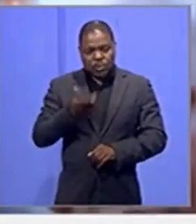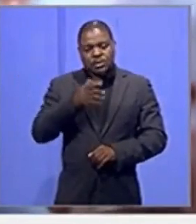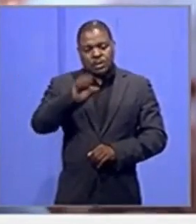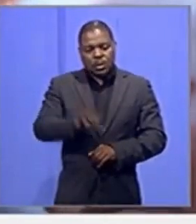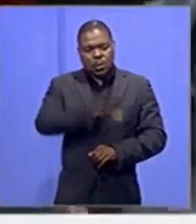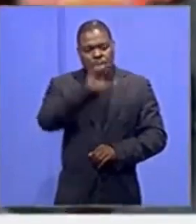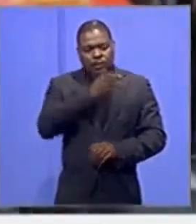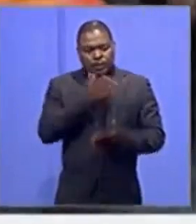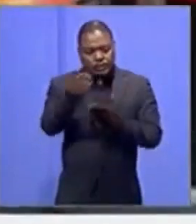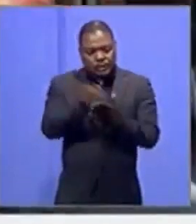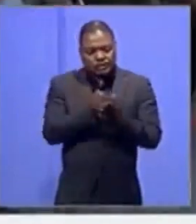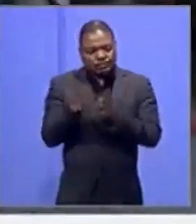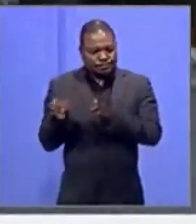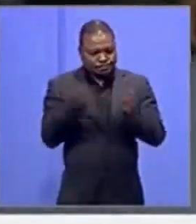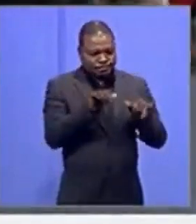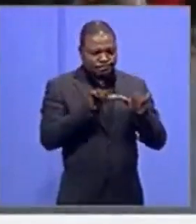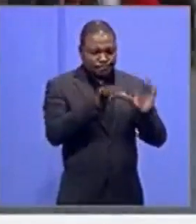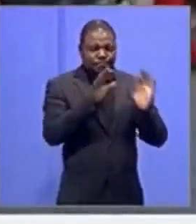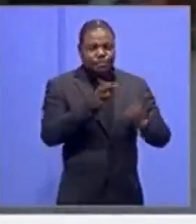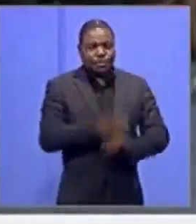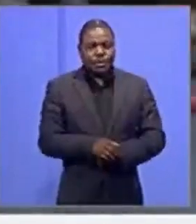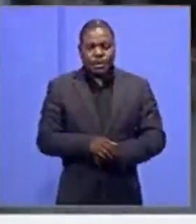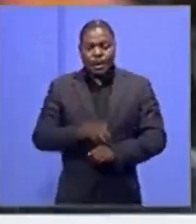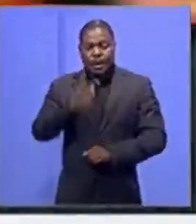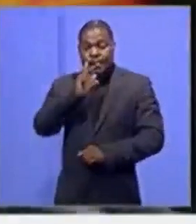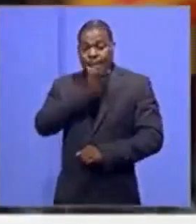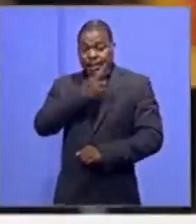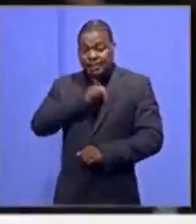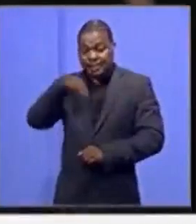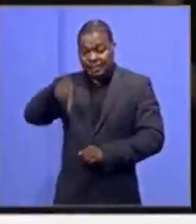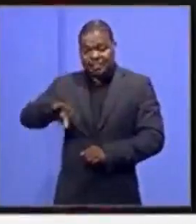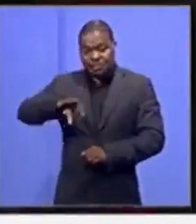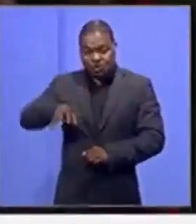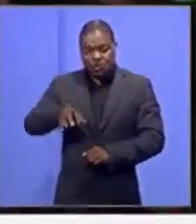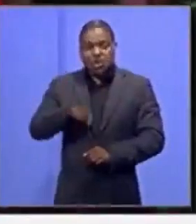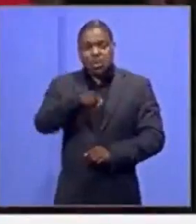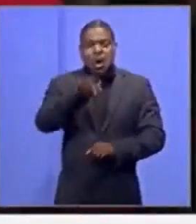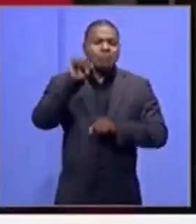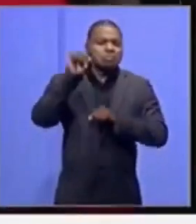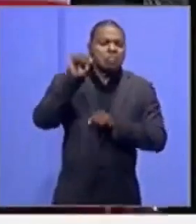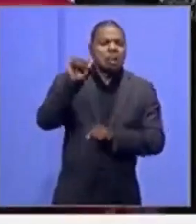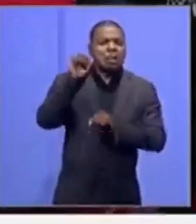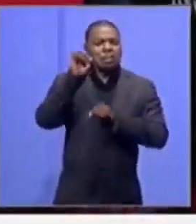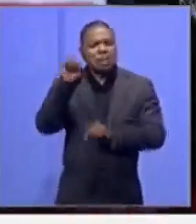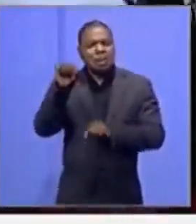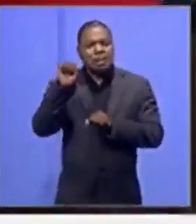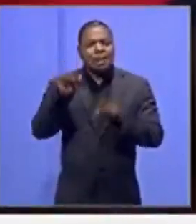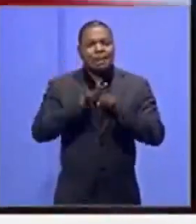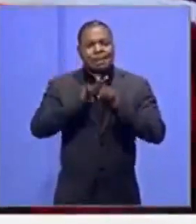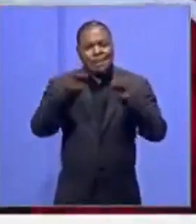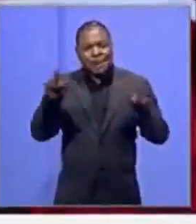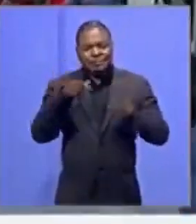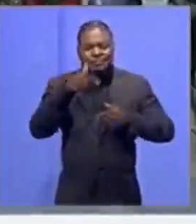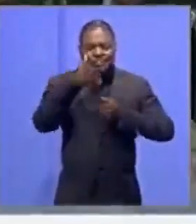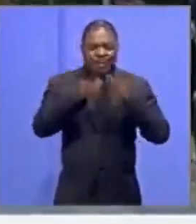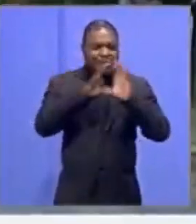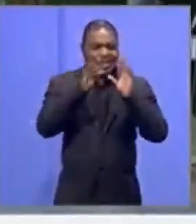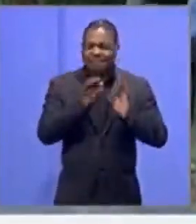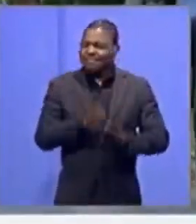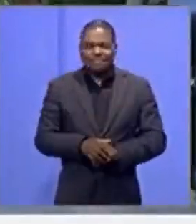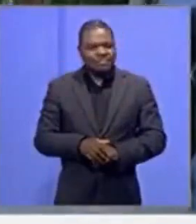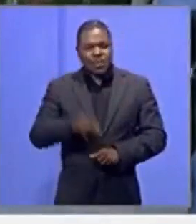proper direction. KwaZulu-Natal mokgatlo o be o dira ditšhupetšo e fela mogwanto wa bona ga se wa sepela ka thelelo